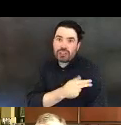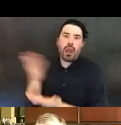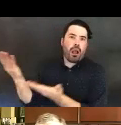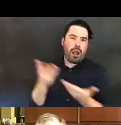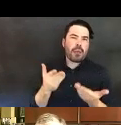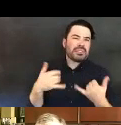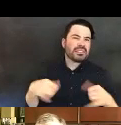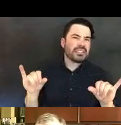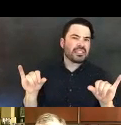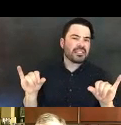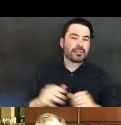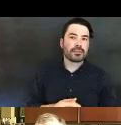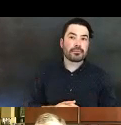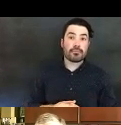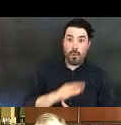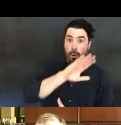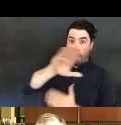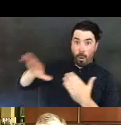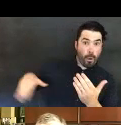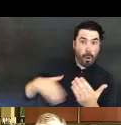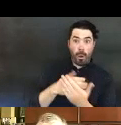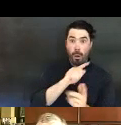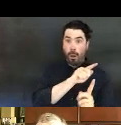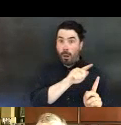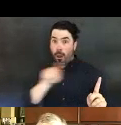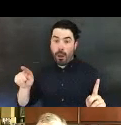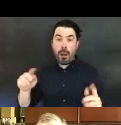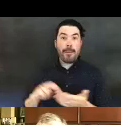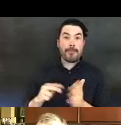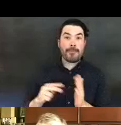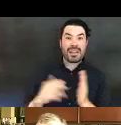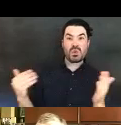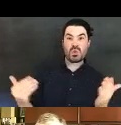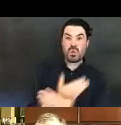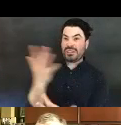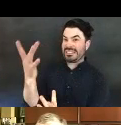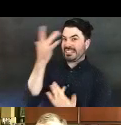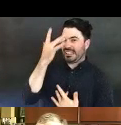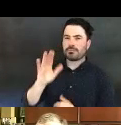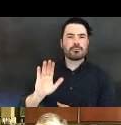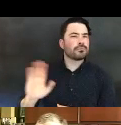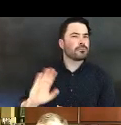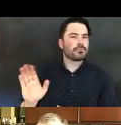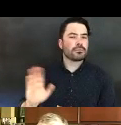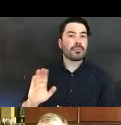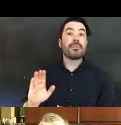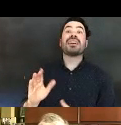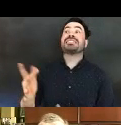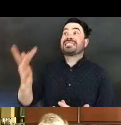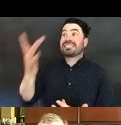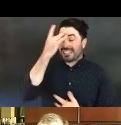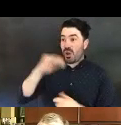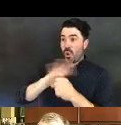not all of these are necessarily new diagnoses of COVID patients, but this is anytime a COVID patient may get admitted or